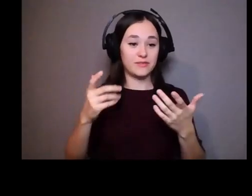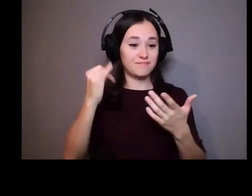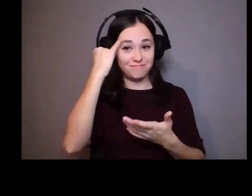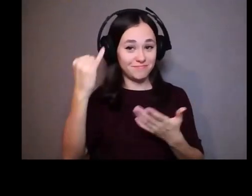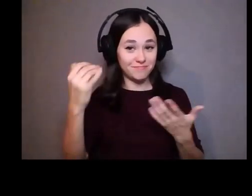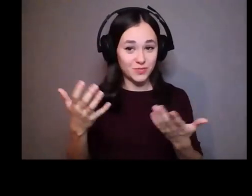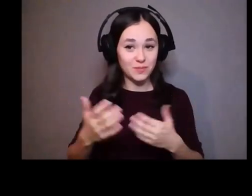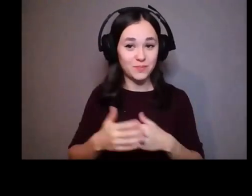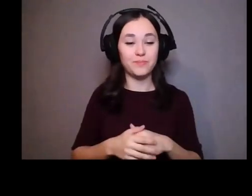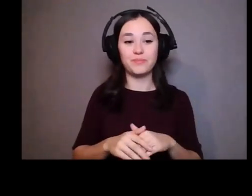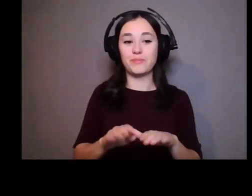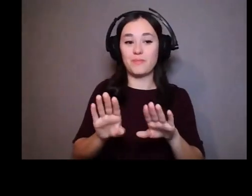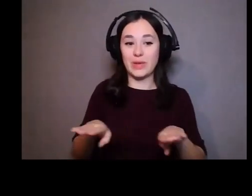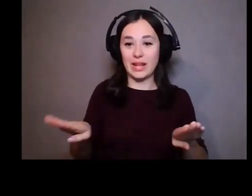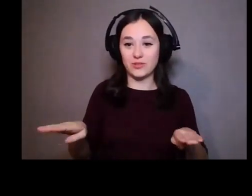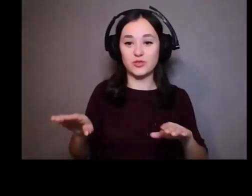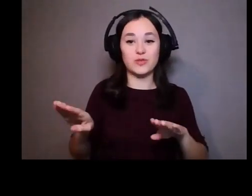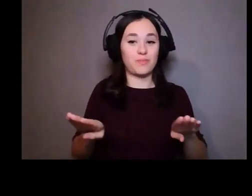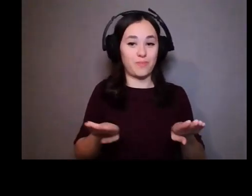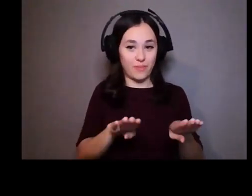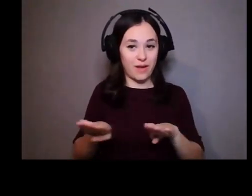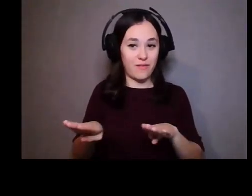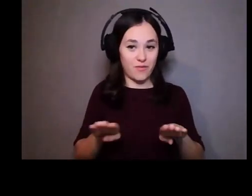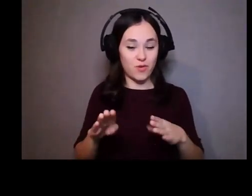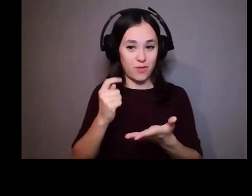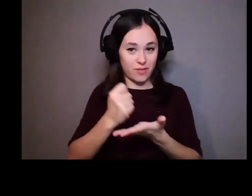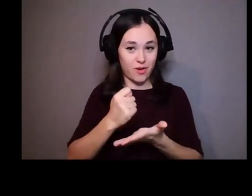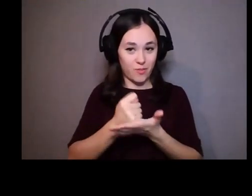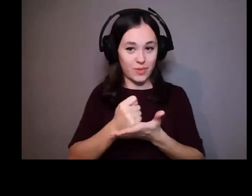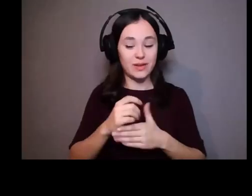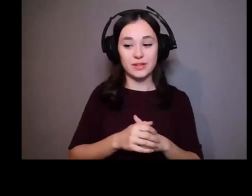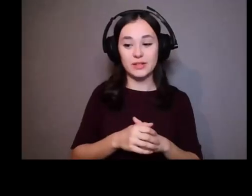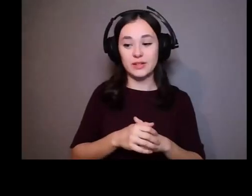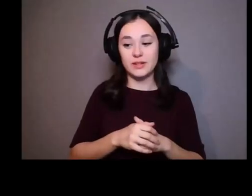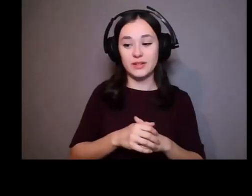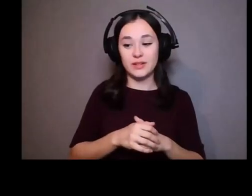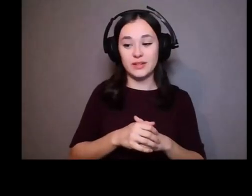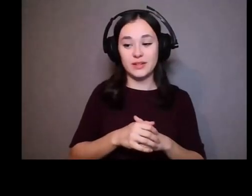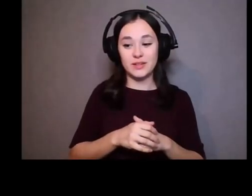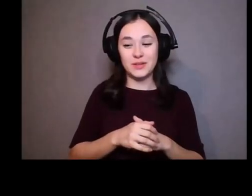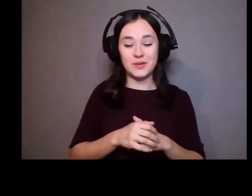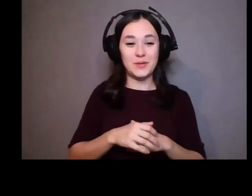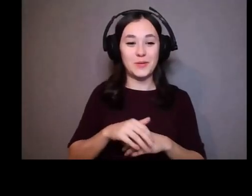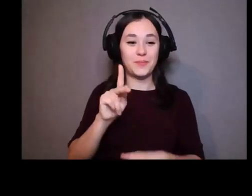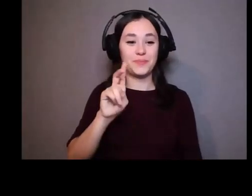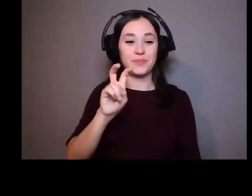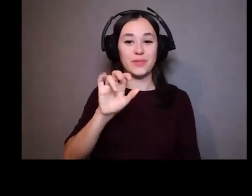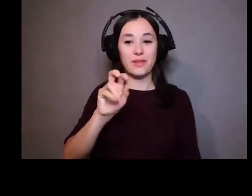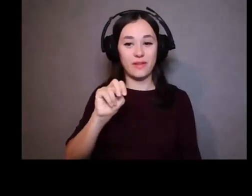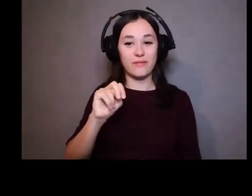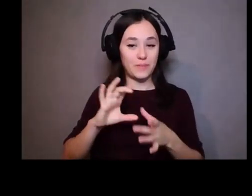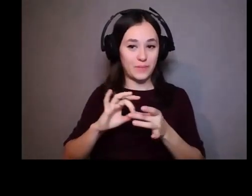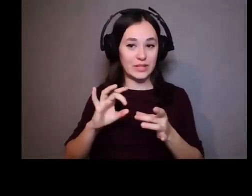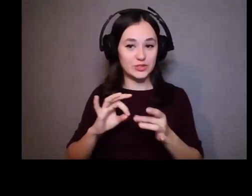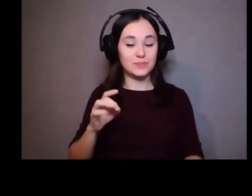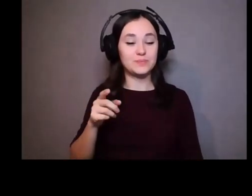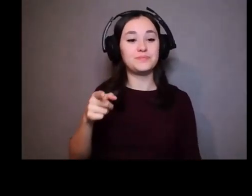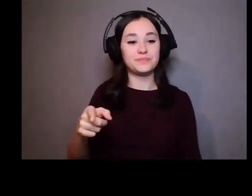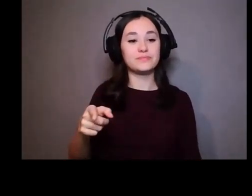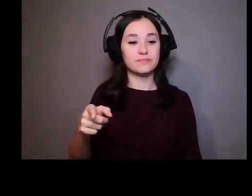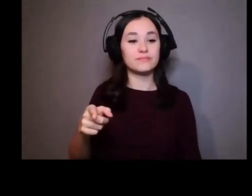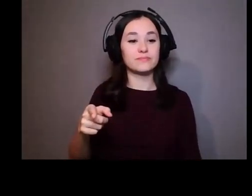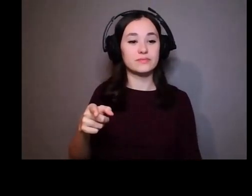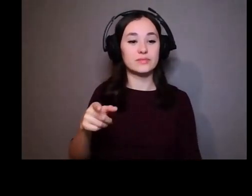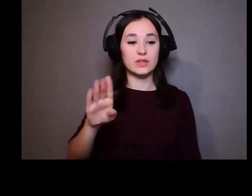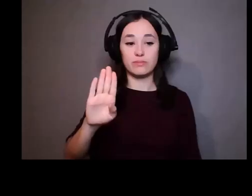pediatric behavioral therapies. As Kevin mentioned, this has been an area of exponential growth